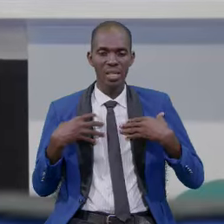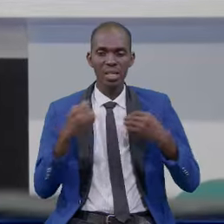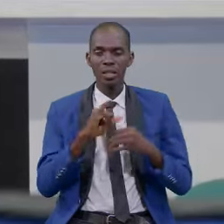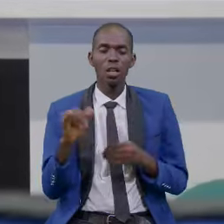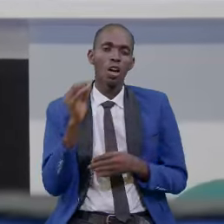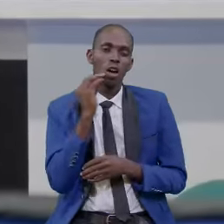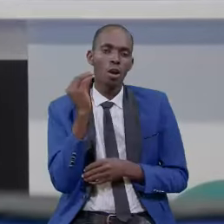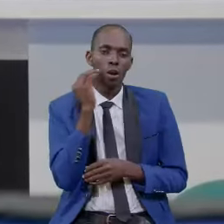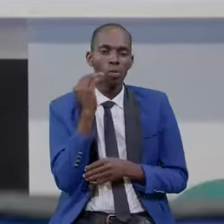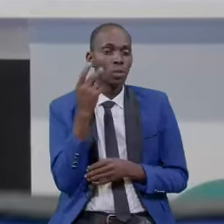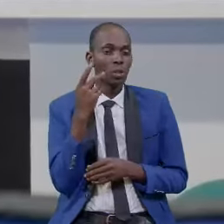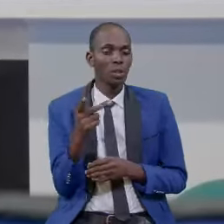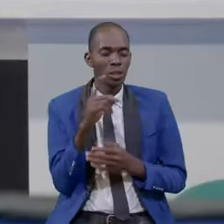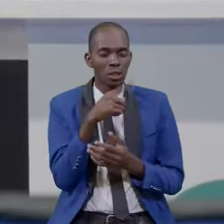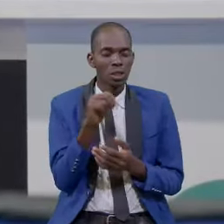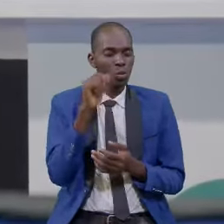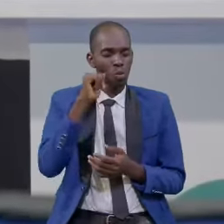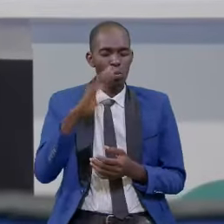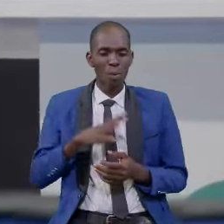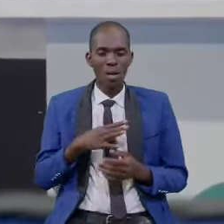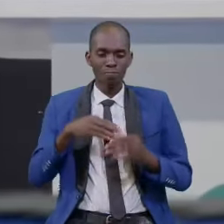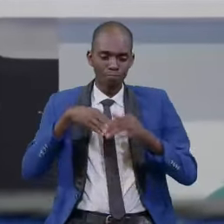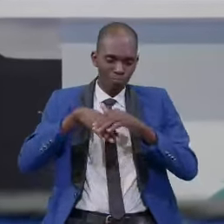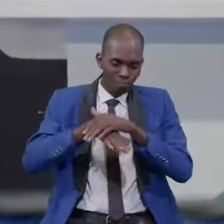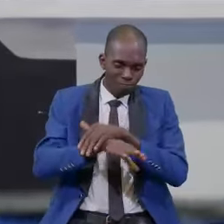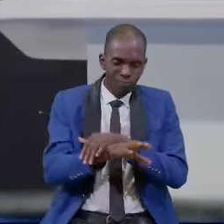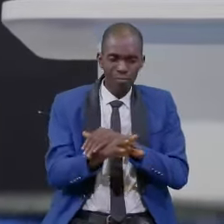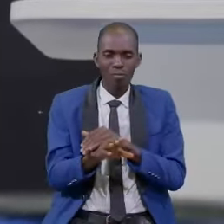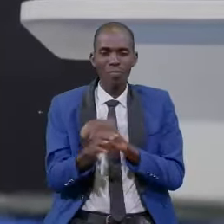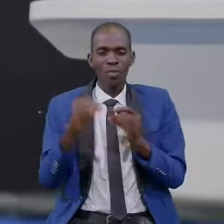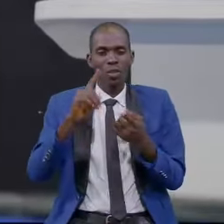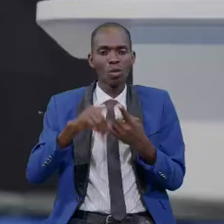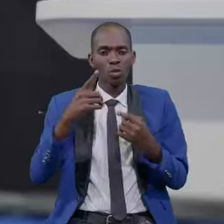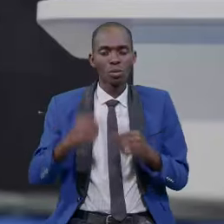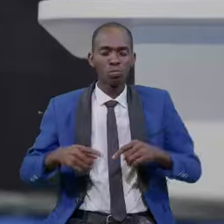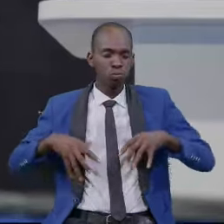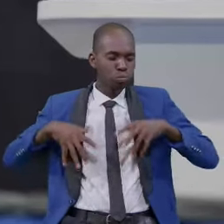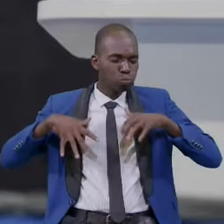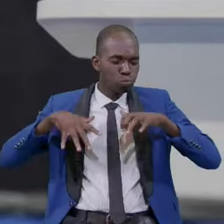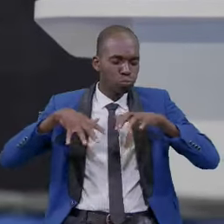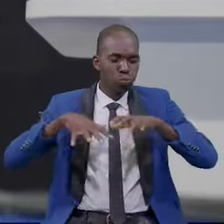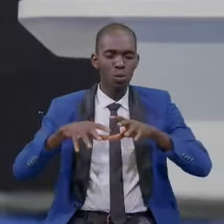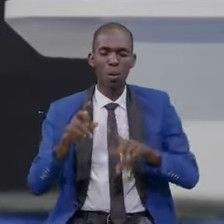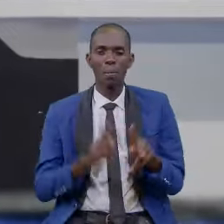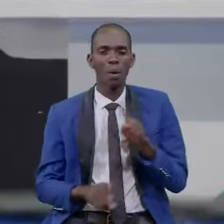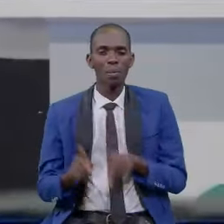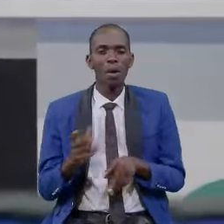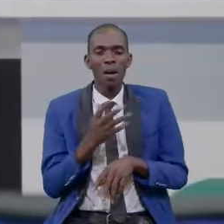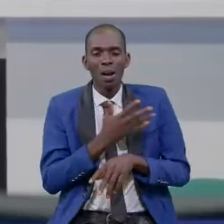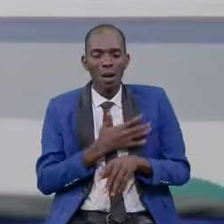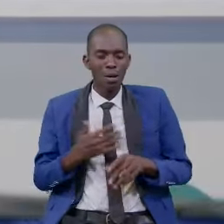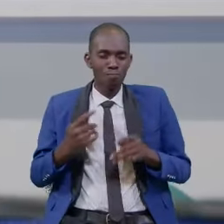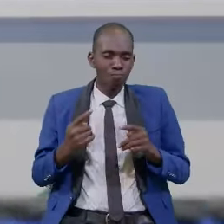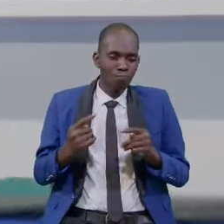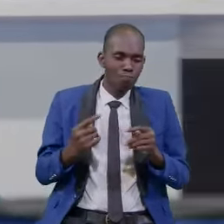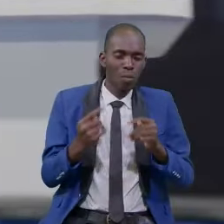in the press behind and touched his garment. There were many people there.